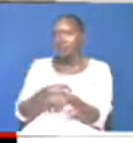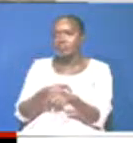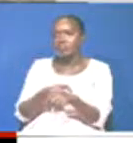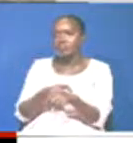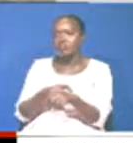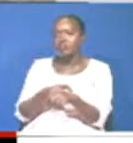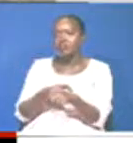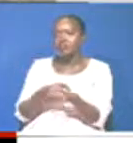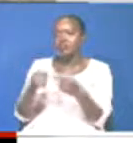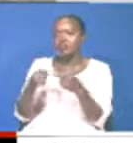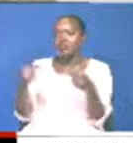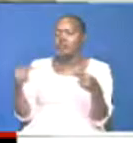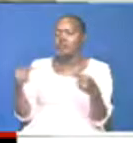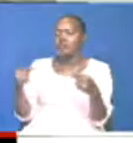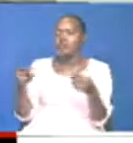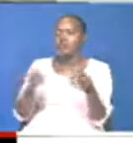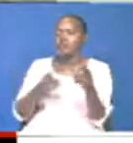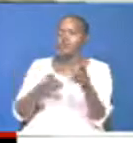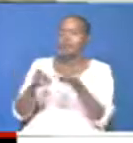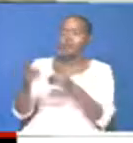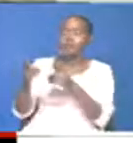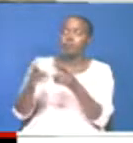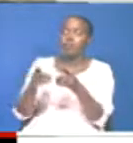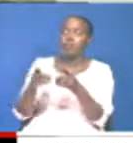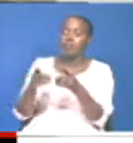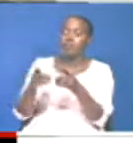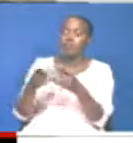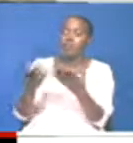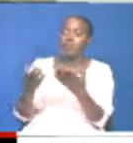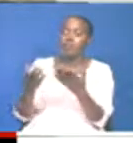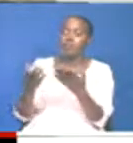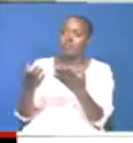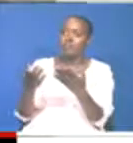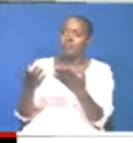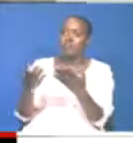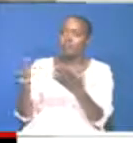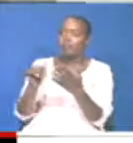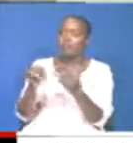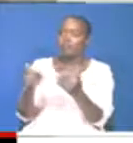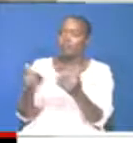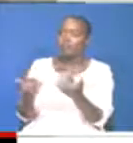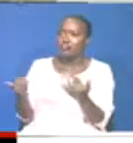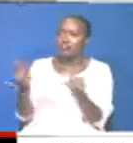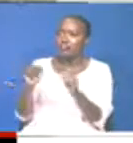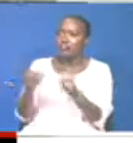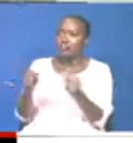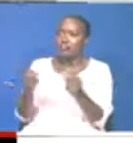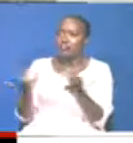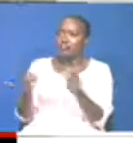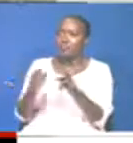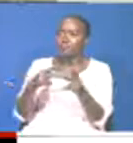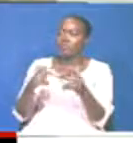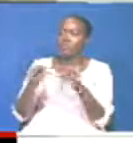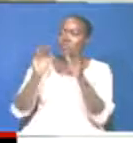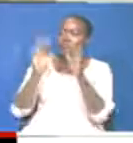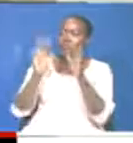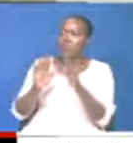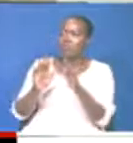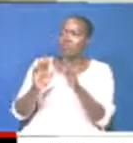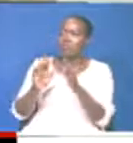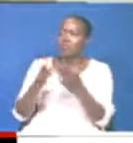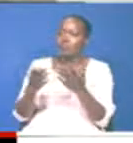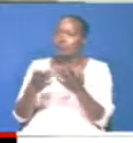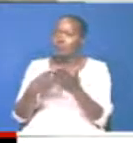opposite direction. And they don't understand this is a vehicular and anything can happen. And it's actually very important. It doesn't matter whether you're going to buy